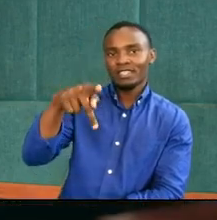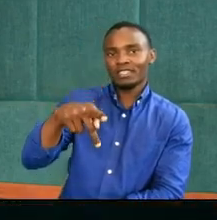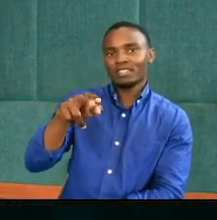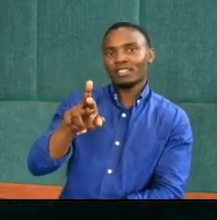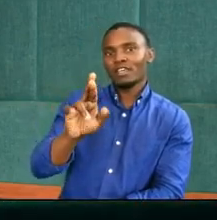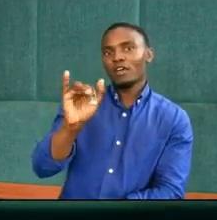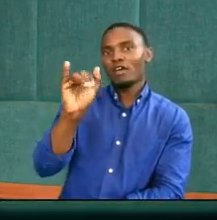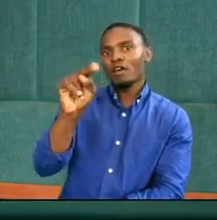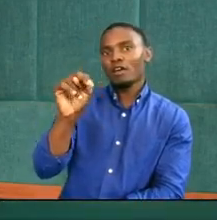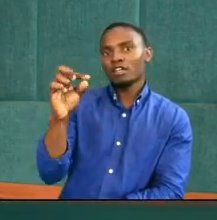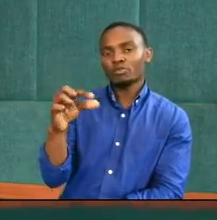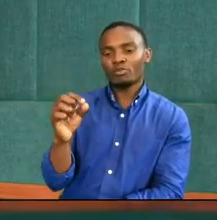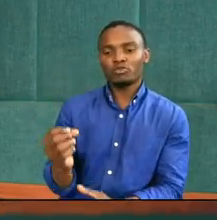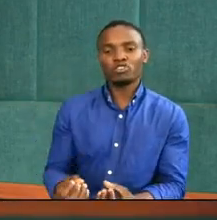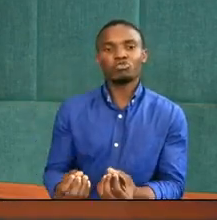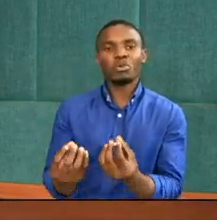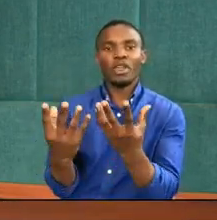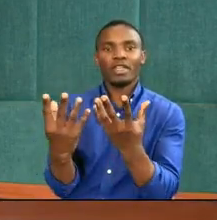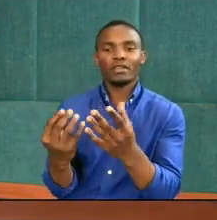That's correct.